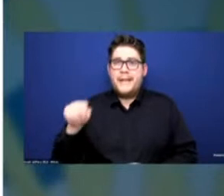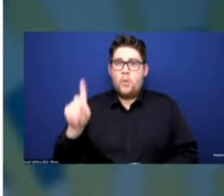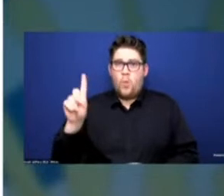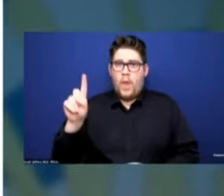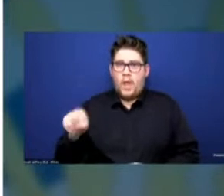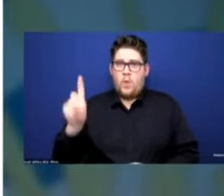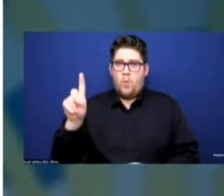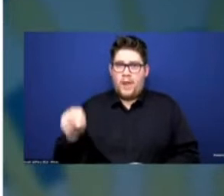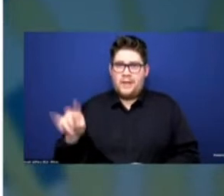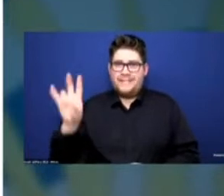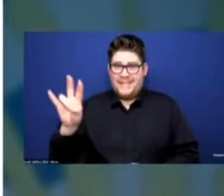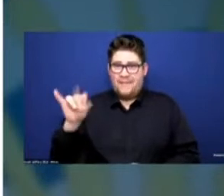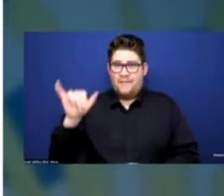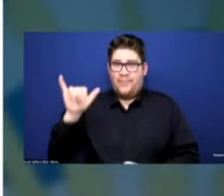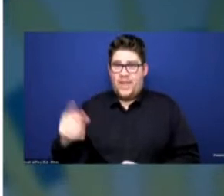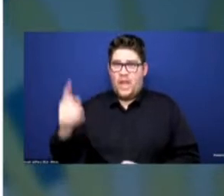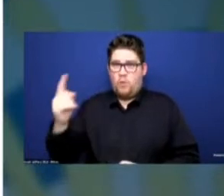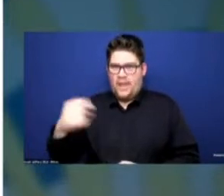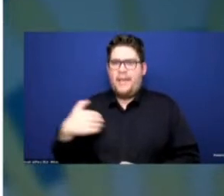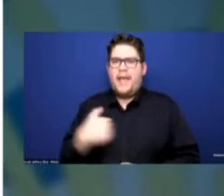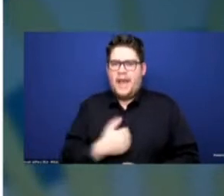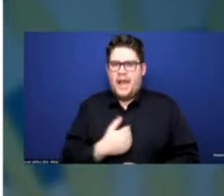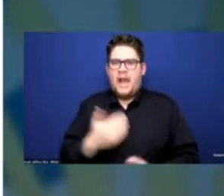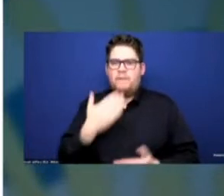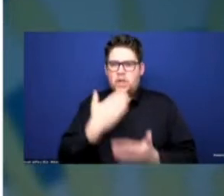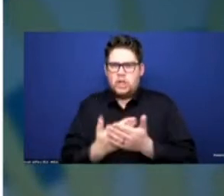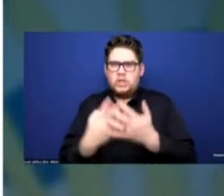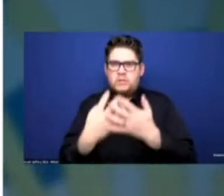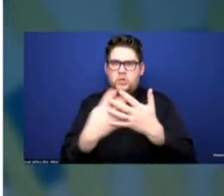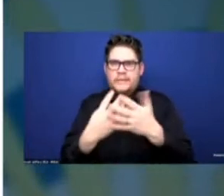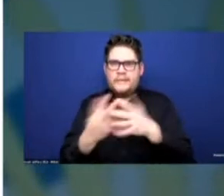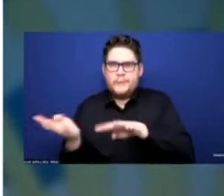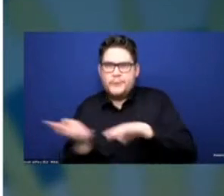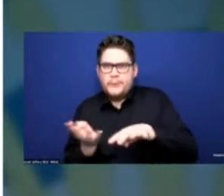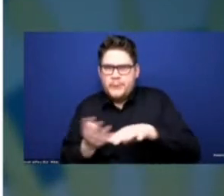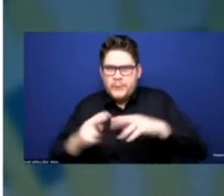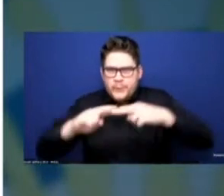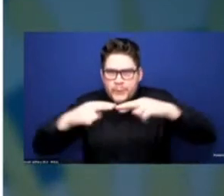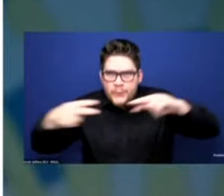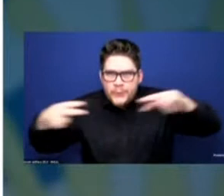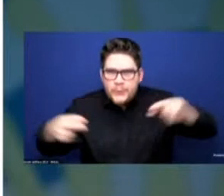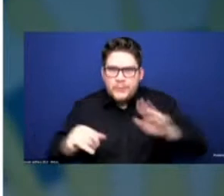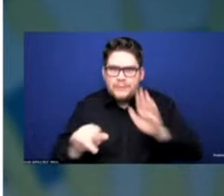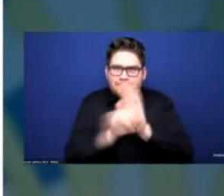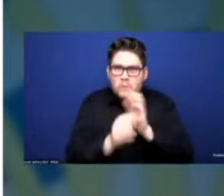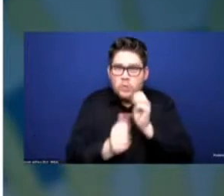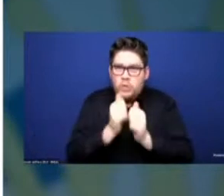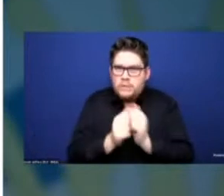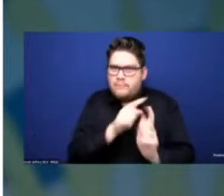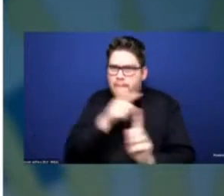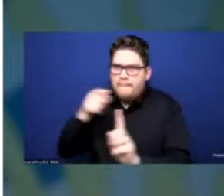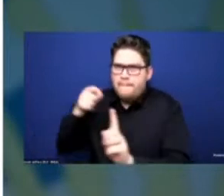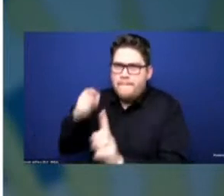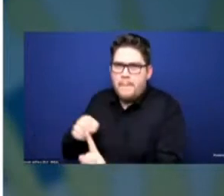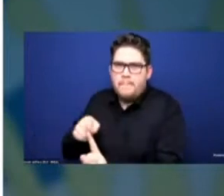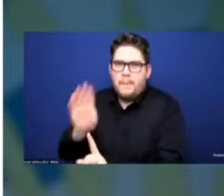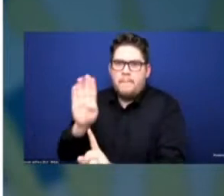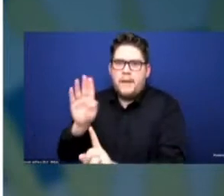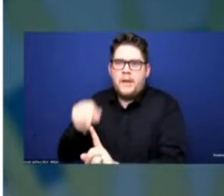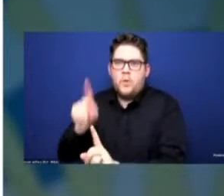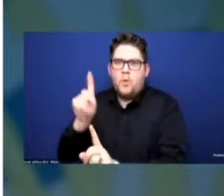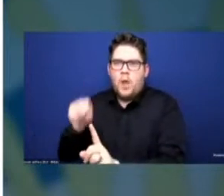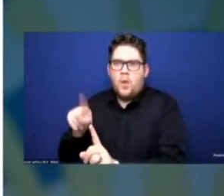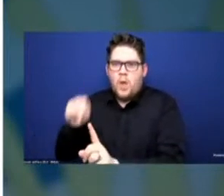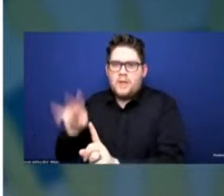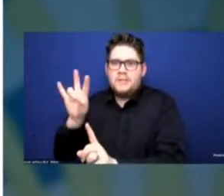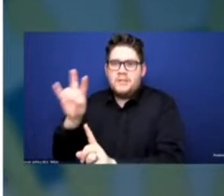So we no longer need to do whole genome sequencing on all of the people who screen positive for the B117. We